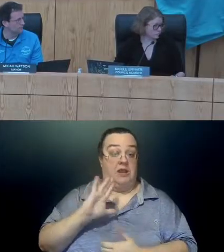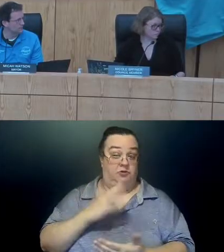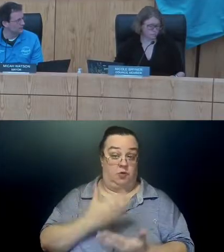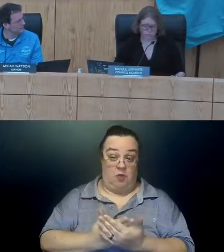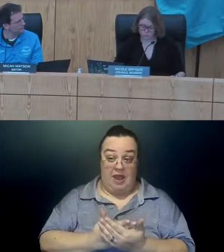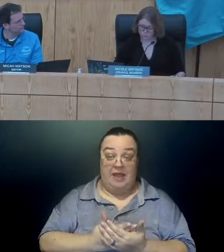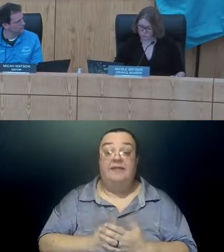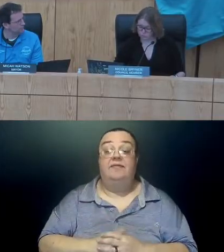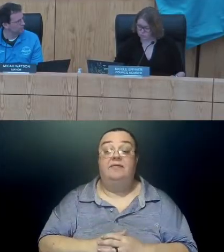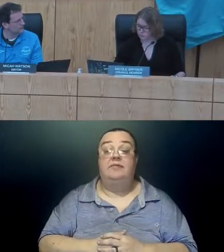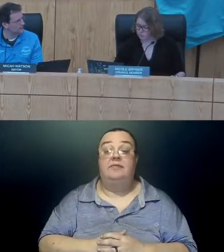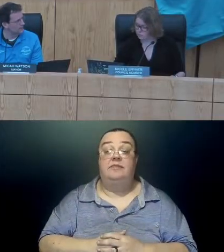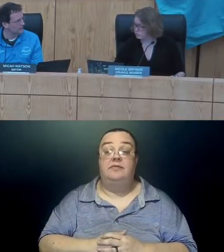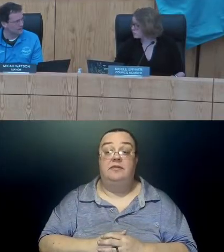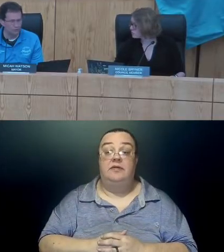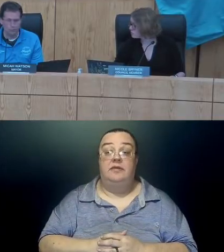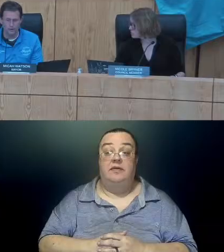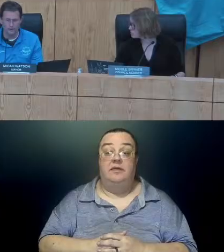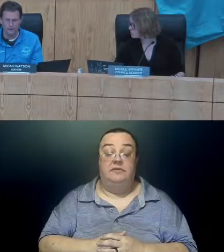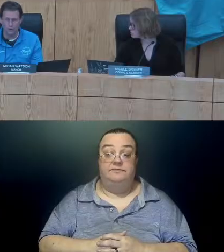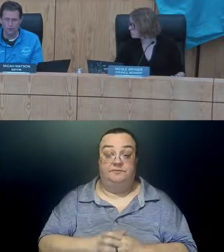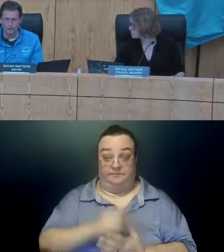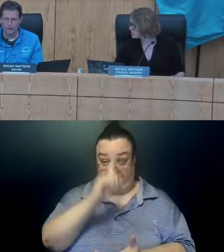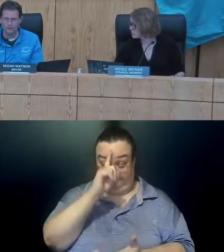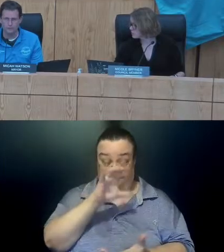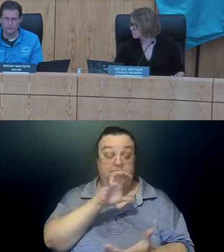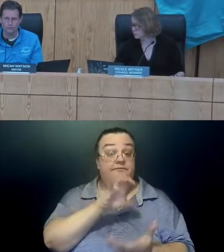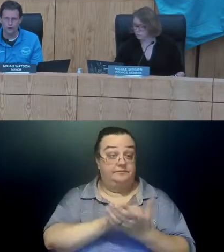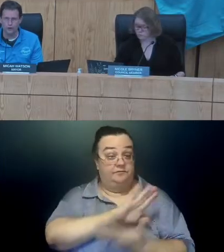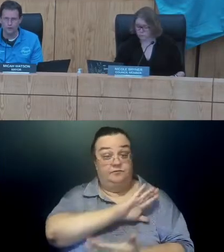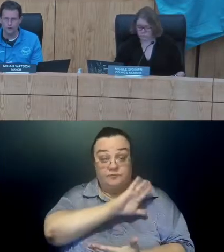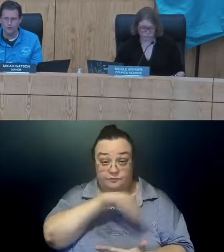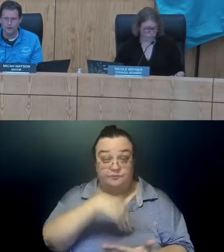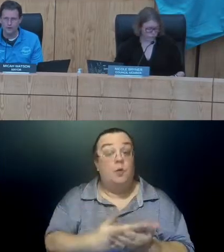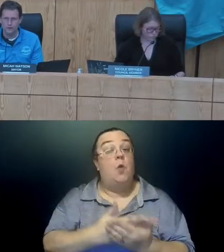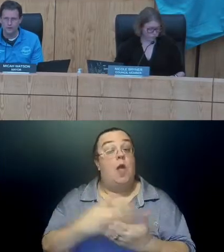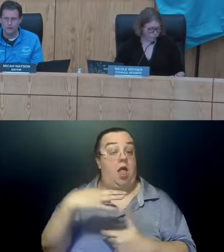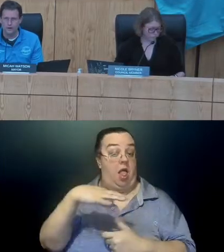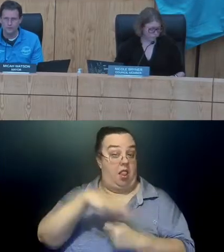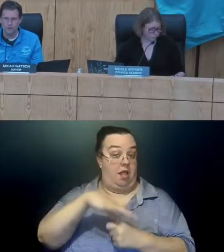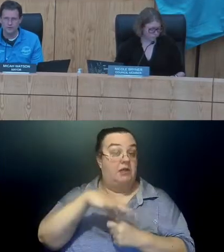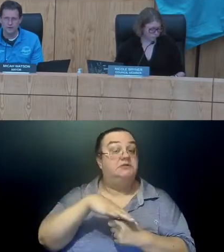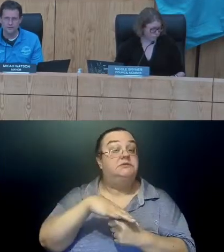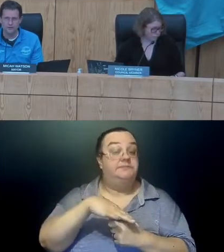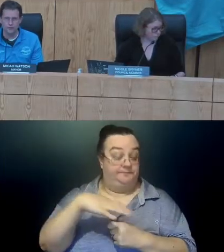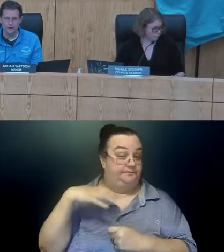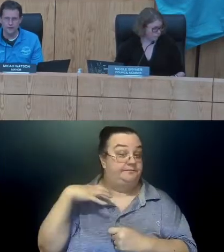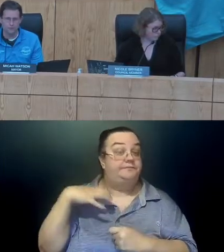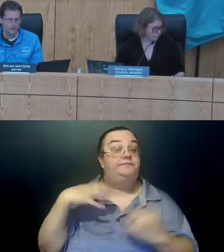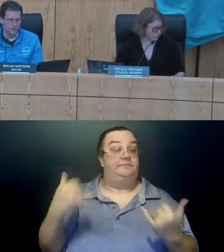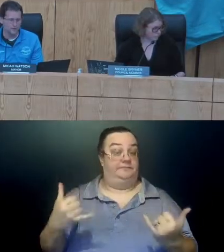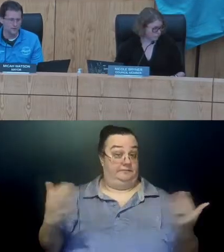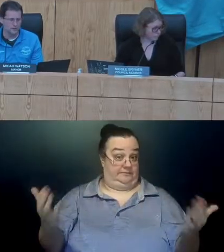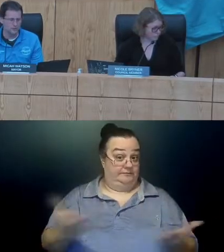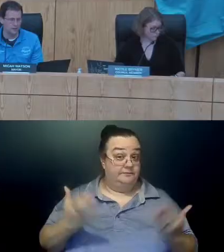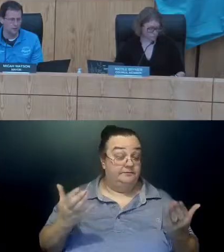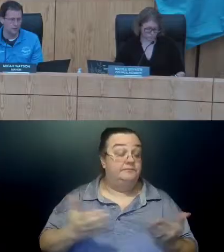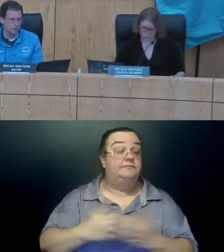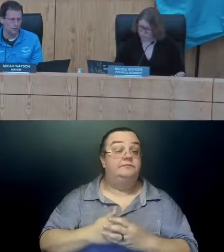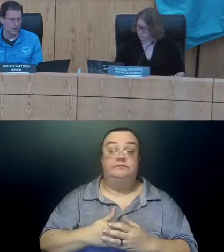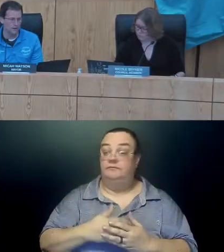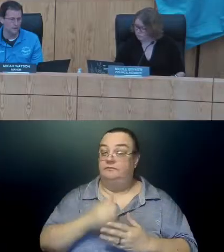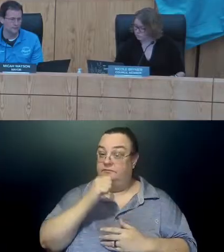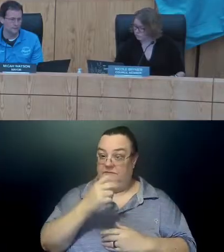I believe everyone, all of the elected officials are present at the hearing now. Not seeing anybody